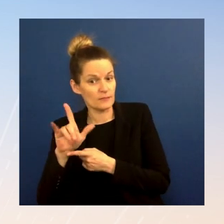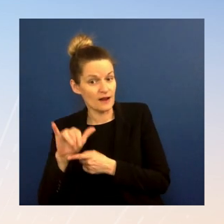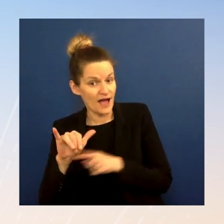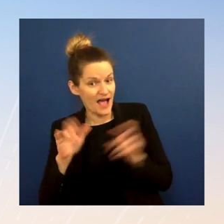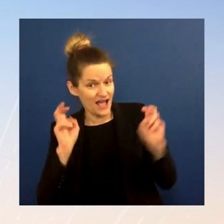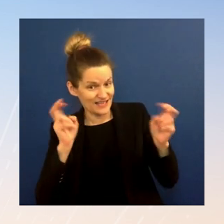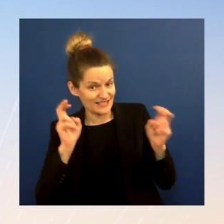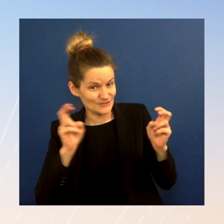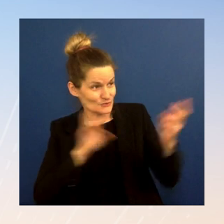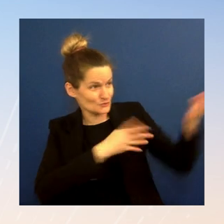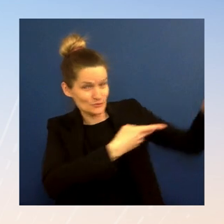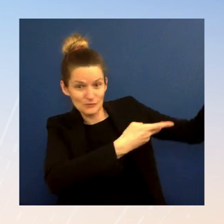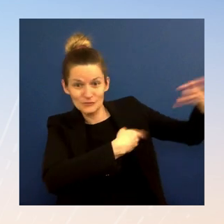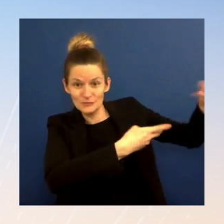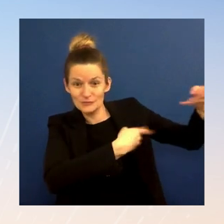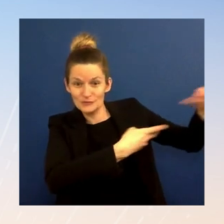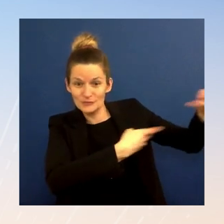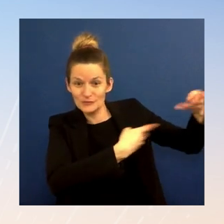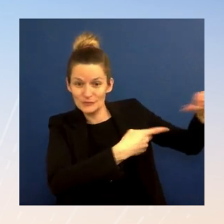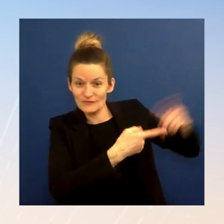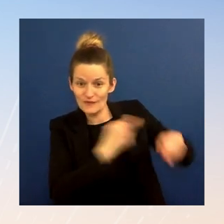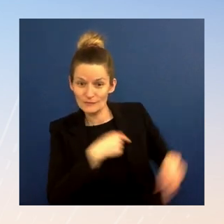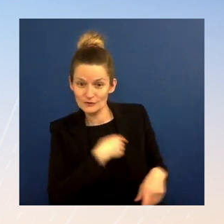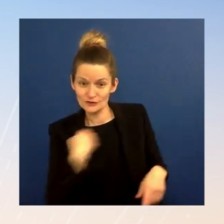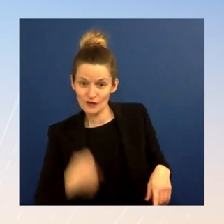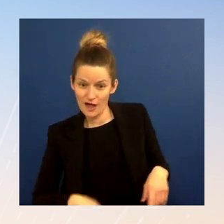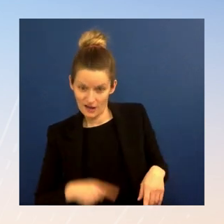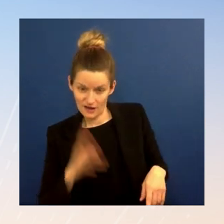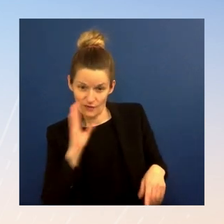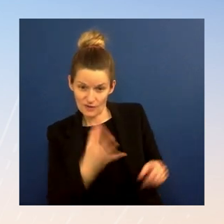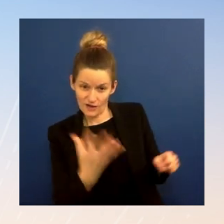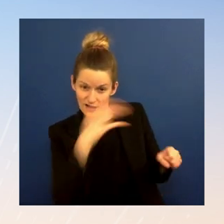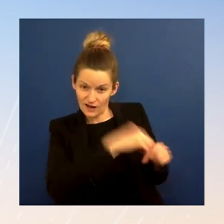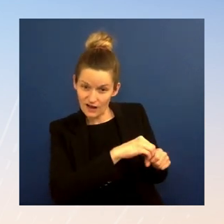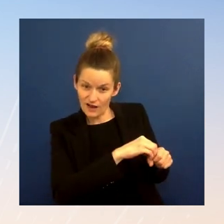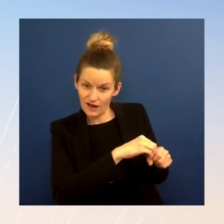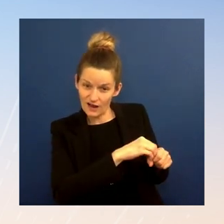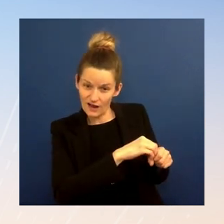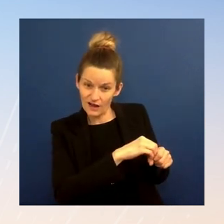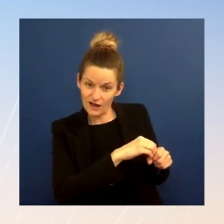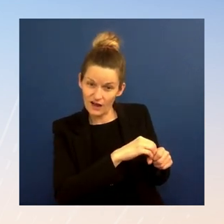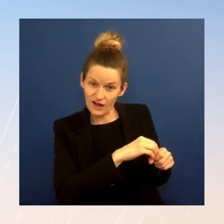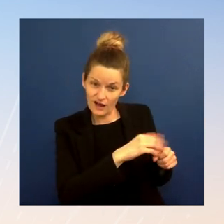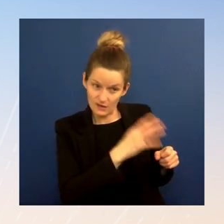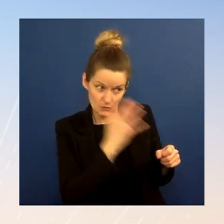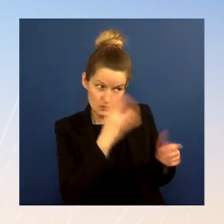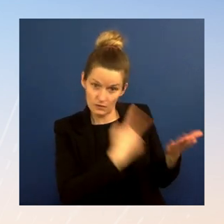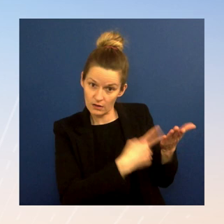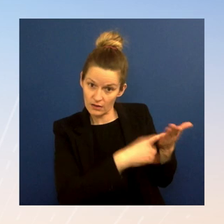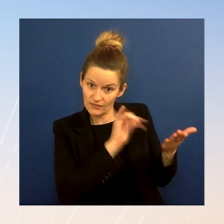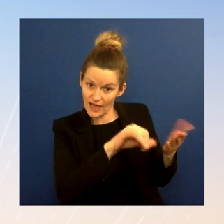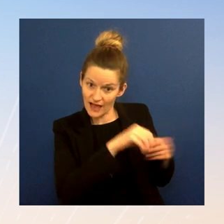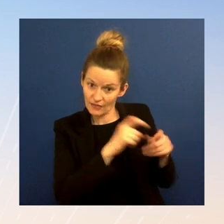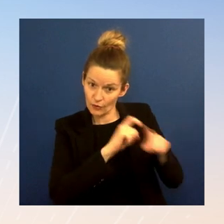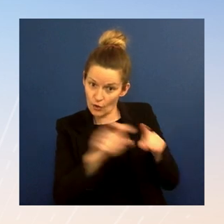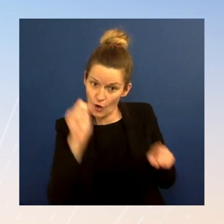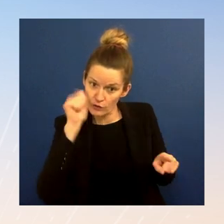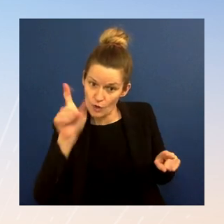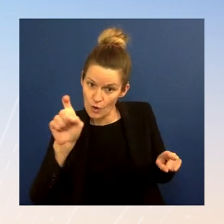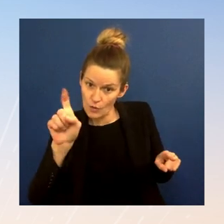It will be focused on a range of issues. Certainly Russia and Ukraine, Russia's invasion of Ukraine will be a part of that, but